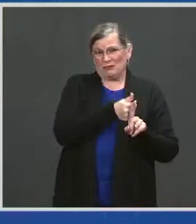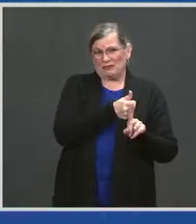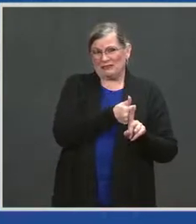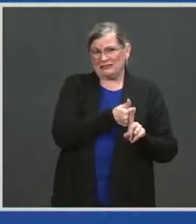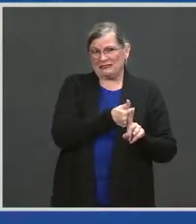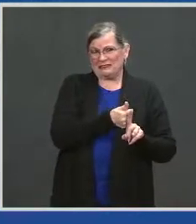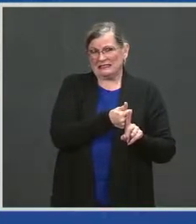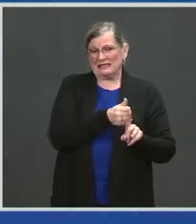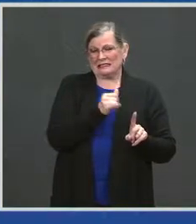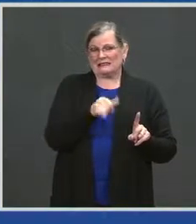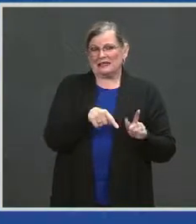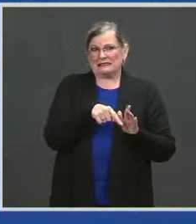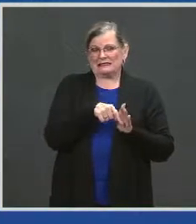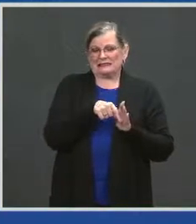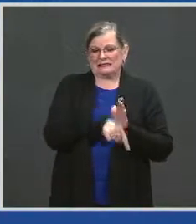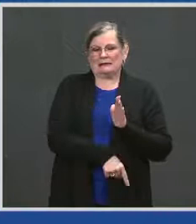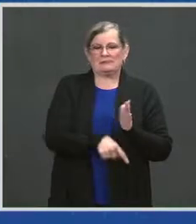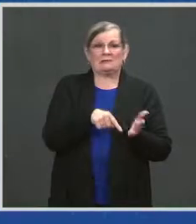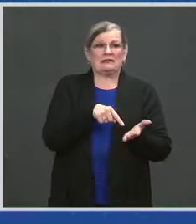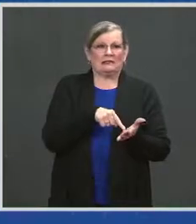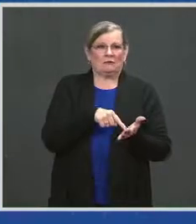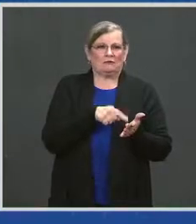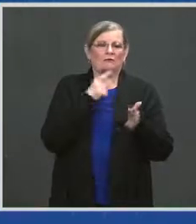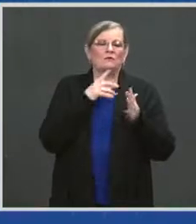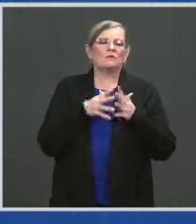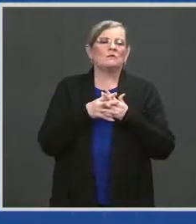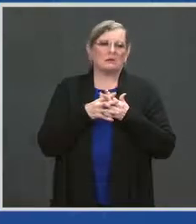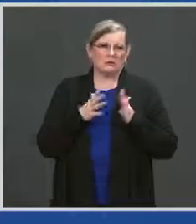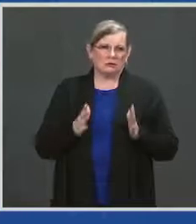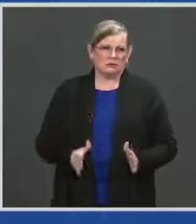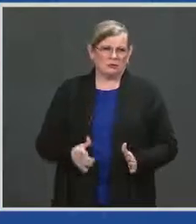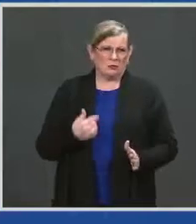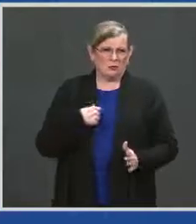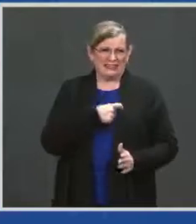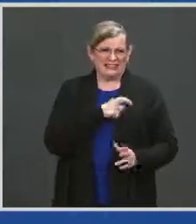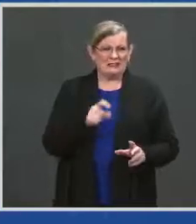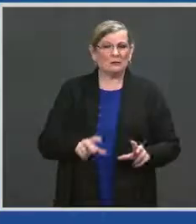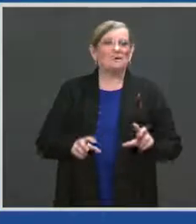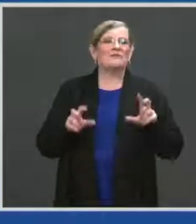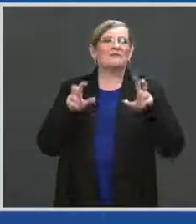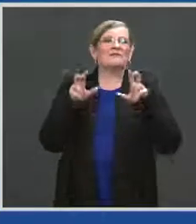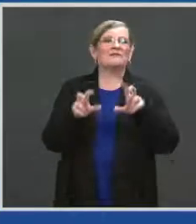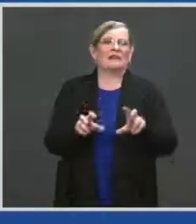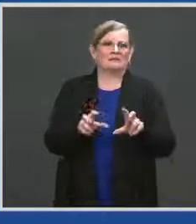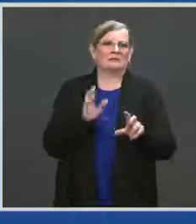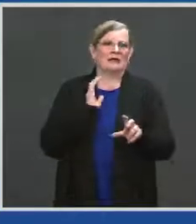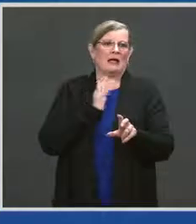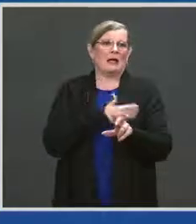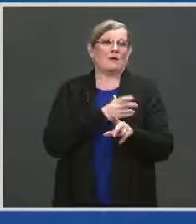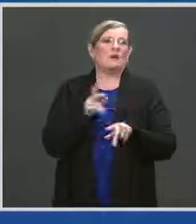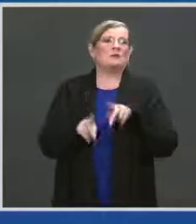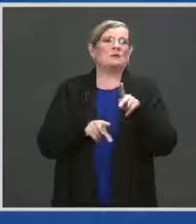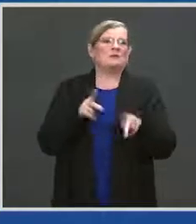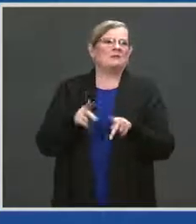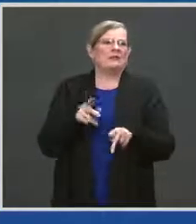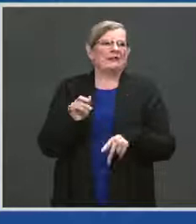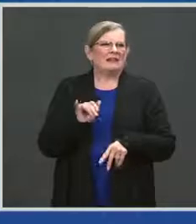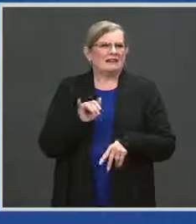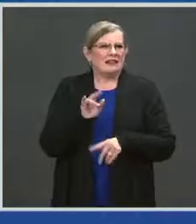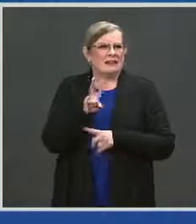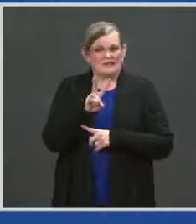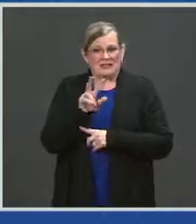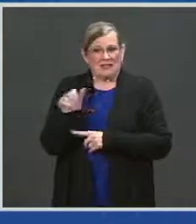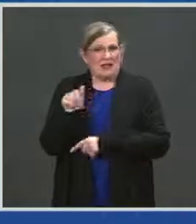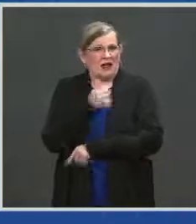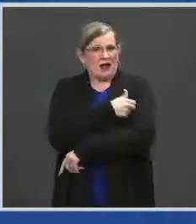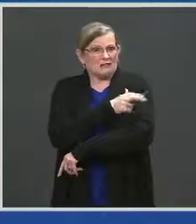and keep the sacred obligation we made to so many Americans. If the Republicans say that the 400,000 homes